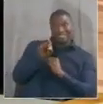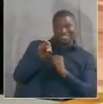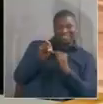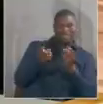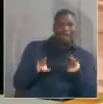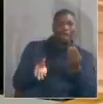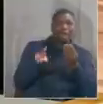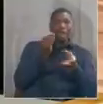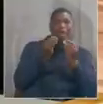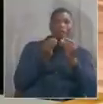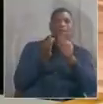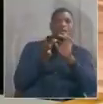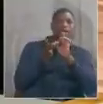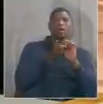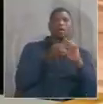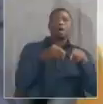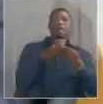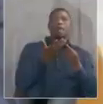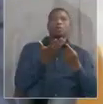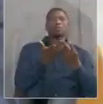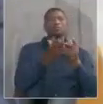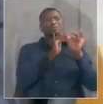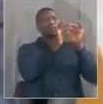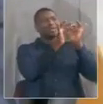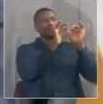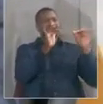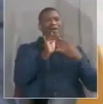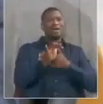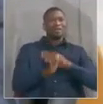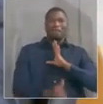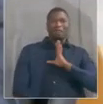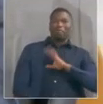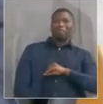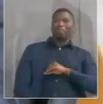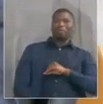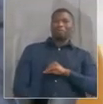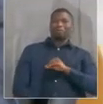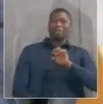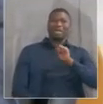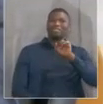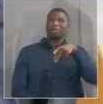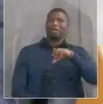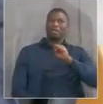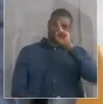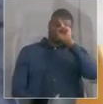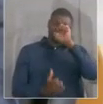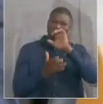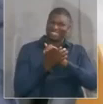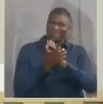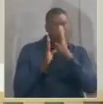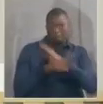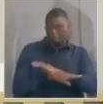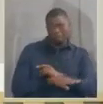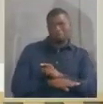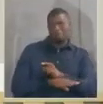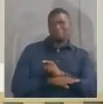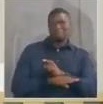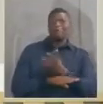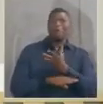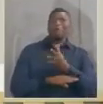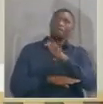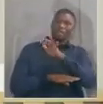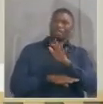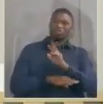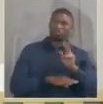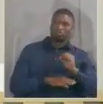the loss of public confidence in the criminal justice system in that